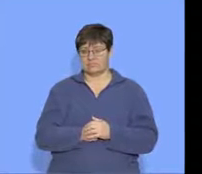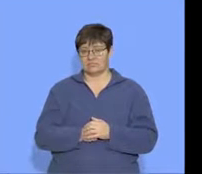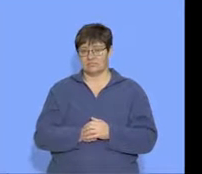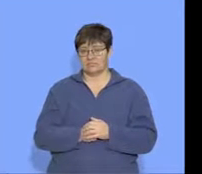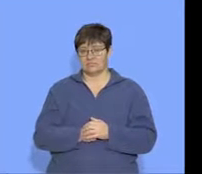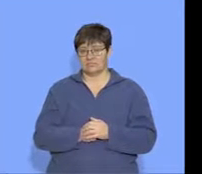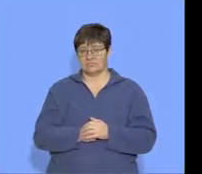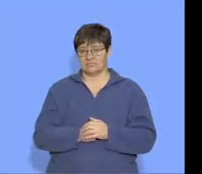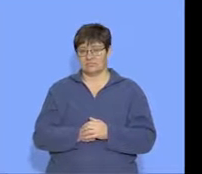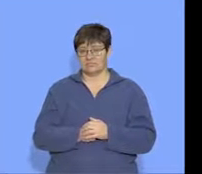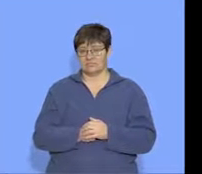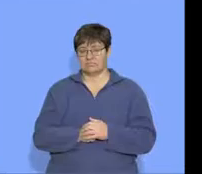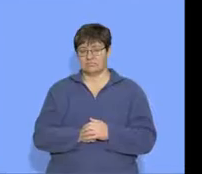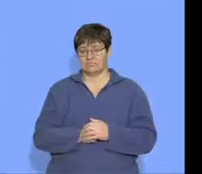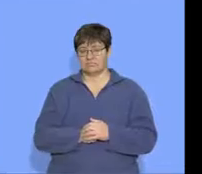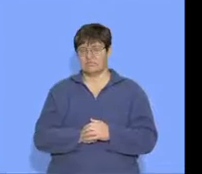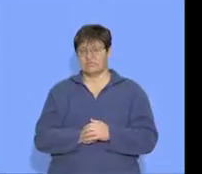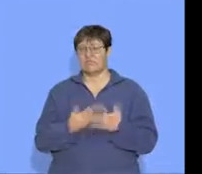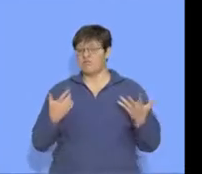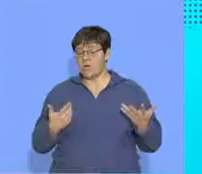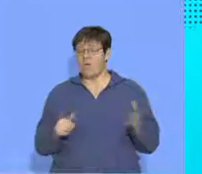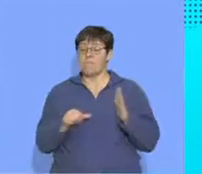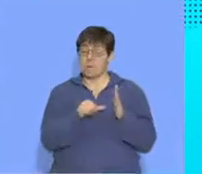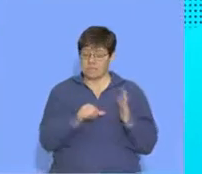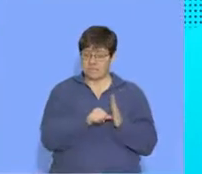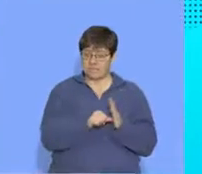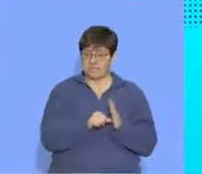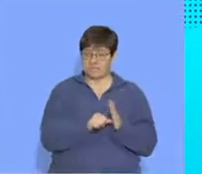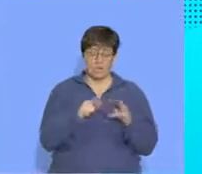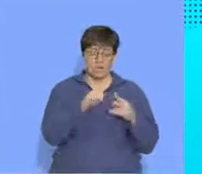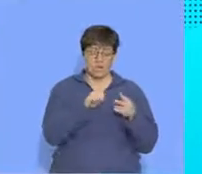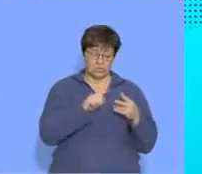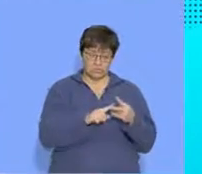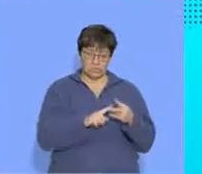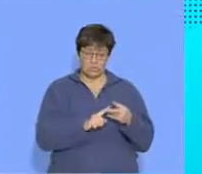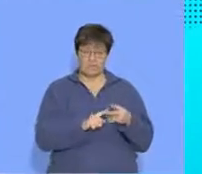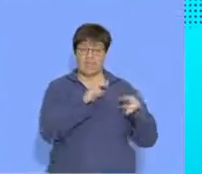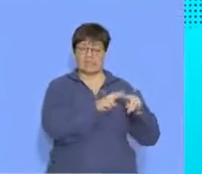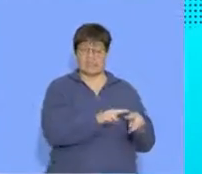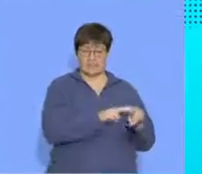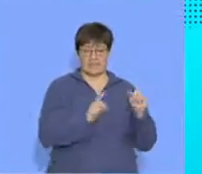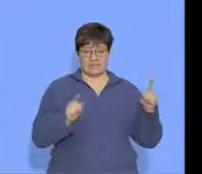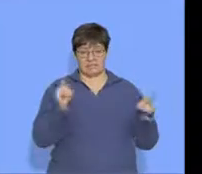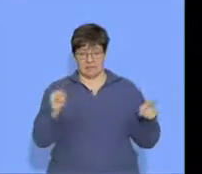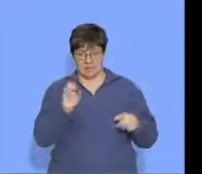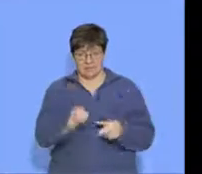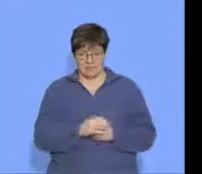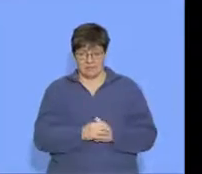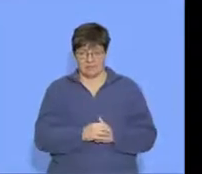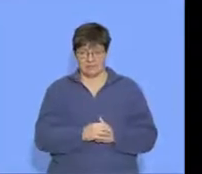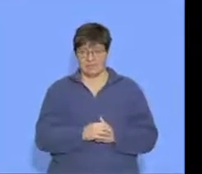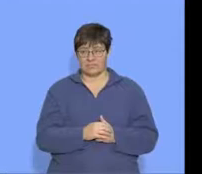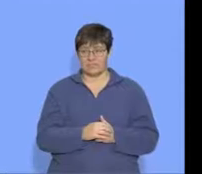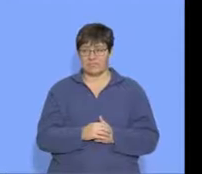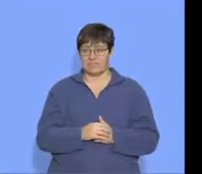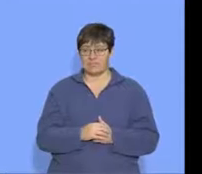concentration. So it's important that you do recognize that there are 2 dependent variables in this graph. Okay,